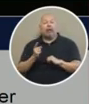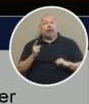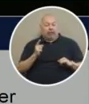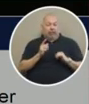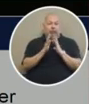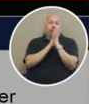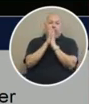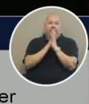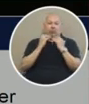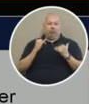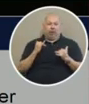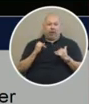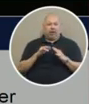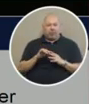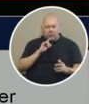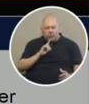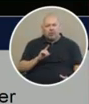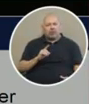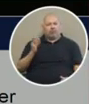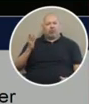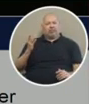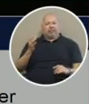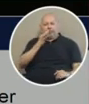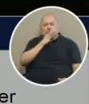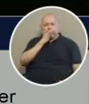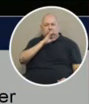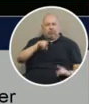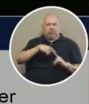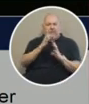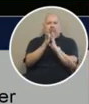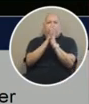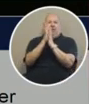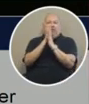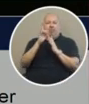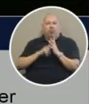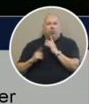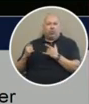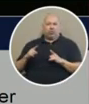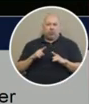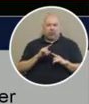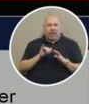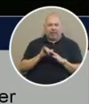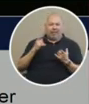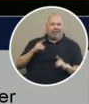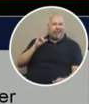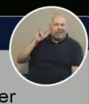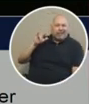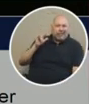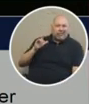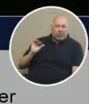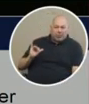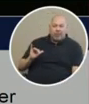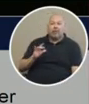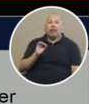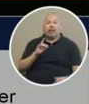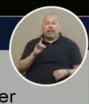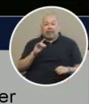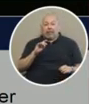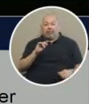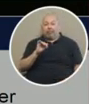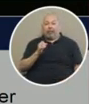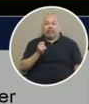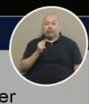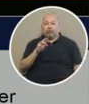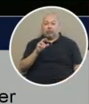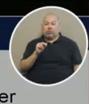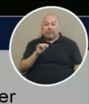Monica Lobrania is going to give a presentation here in a little bit to talk a little bit about what's going on at the airport. And then mass transit, I mentioned